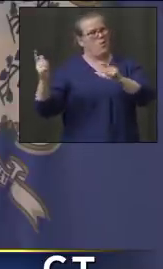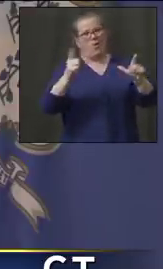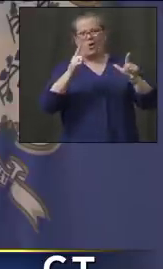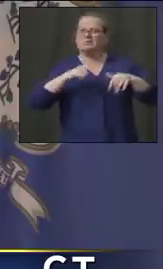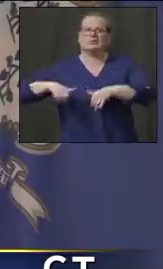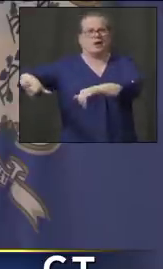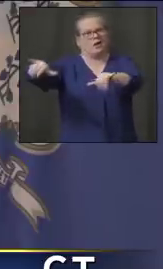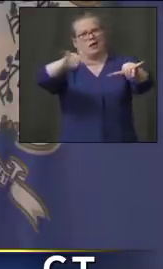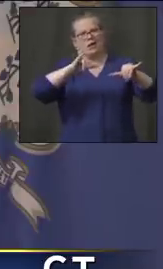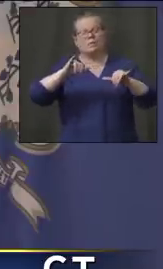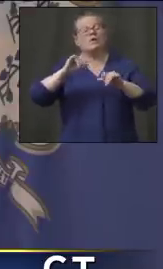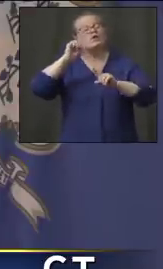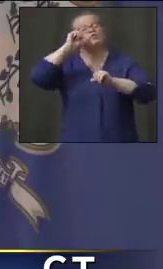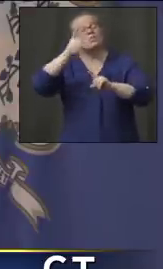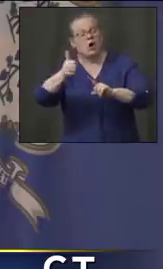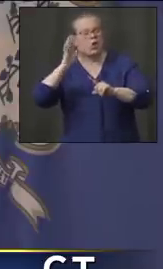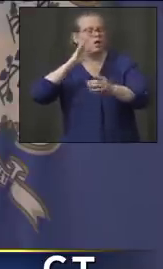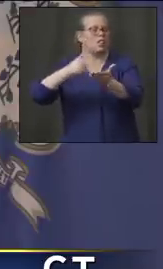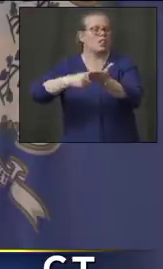forecast tomorrow.